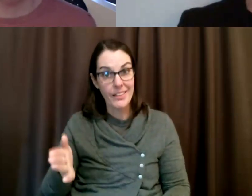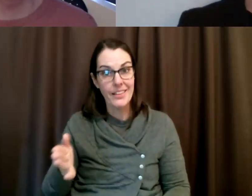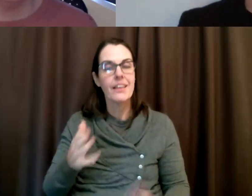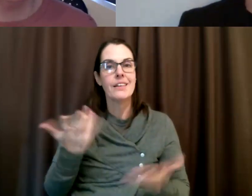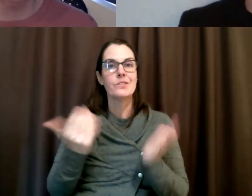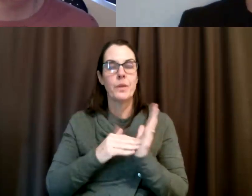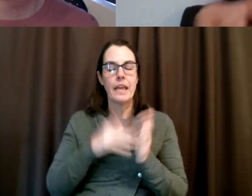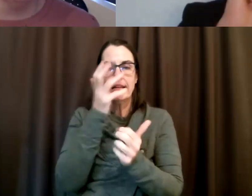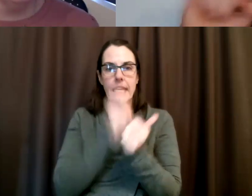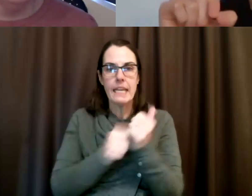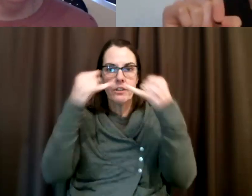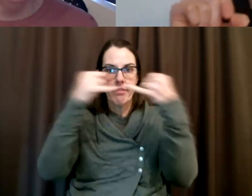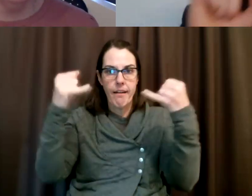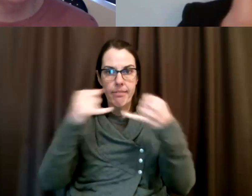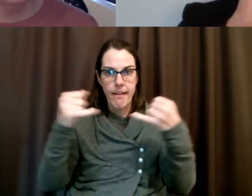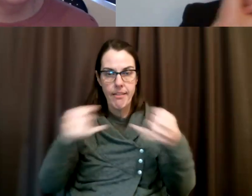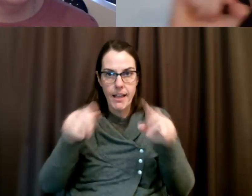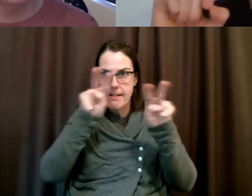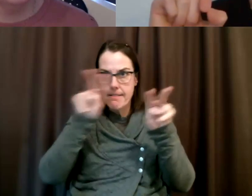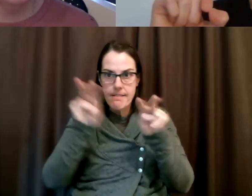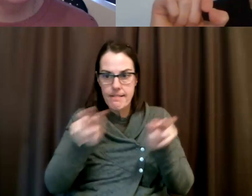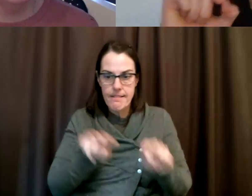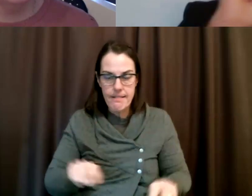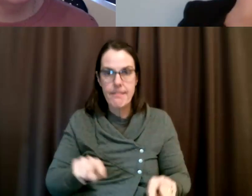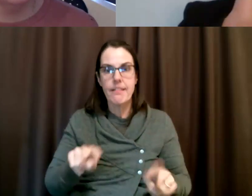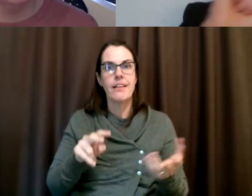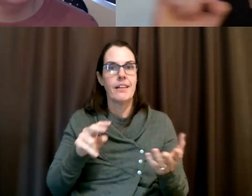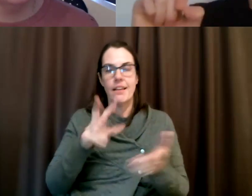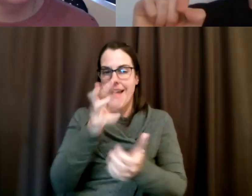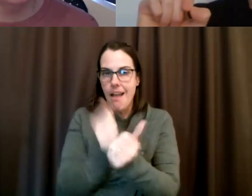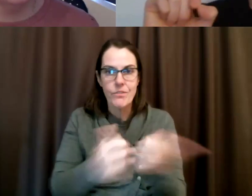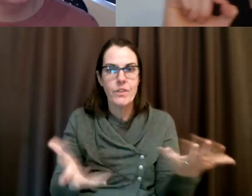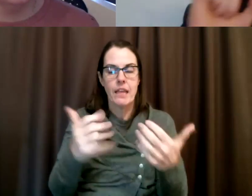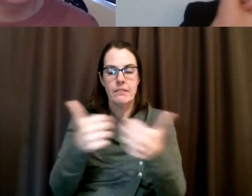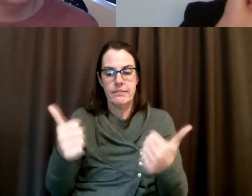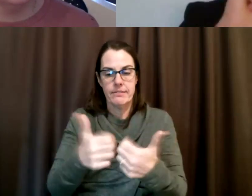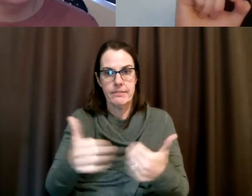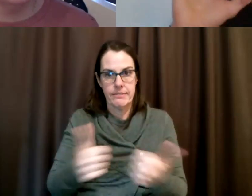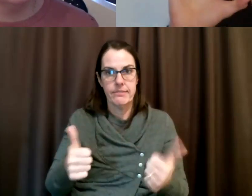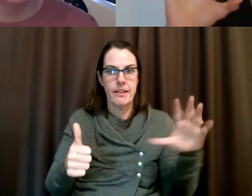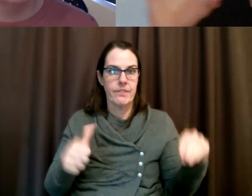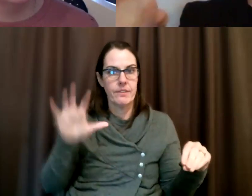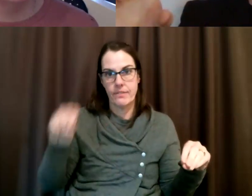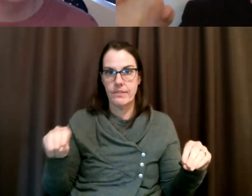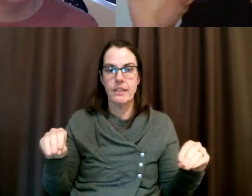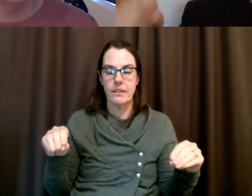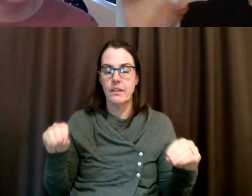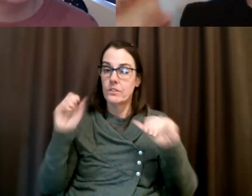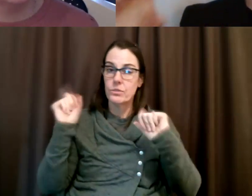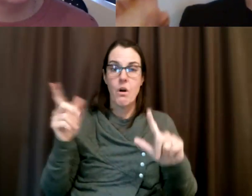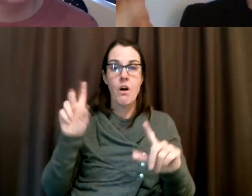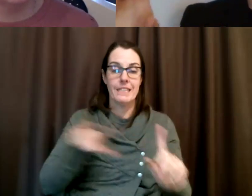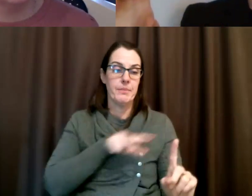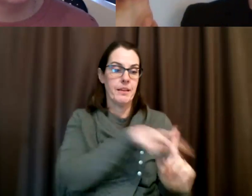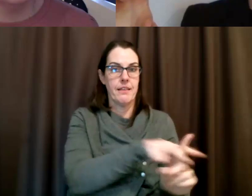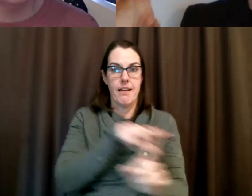line by line, basically, for salaries, for employer taxes, for fringe benefits. All of those need to be assigned that